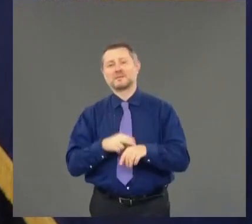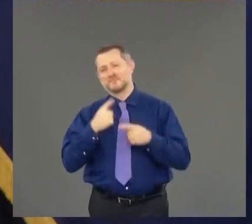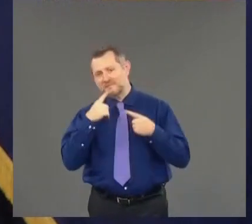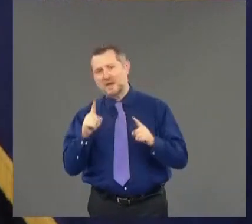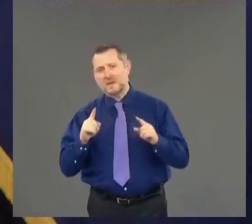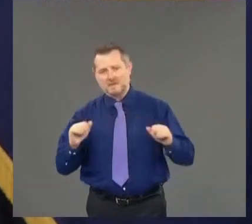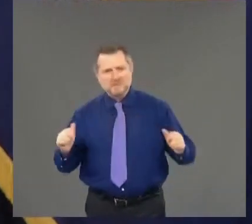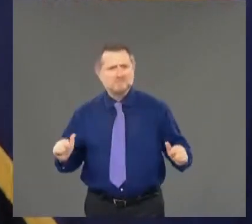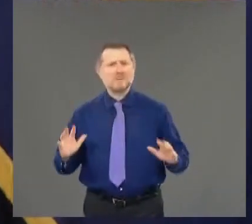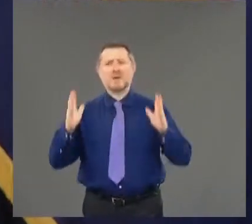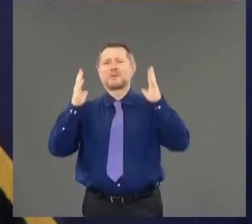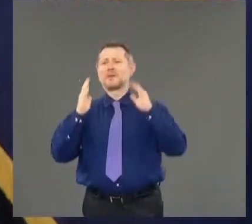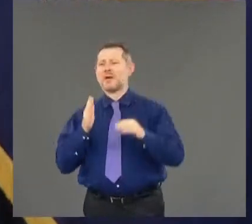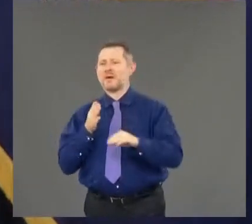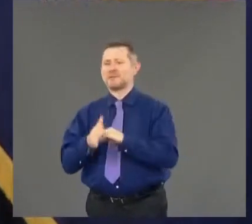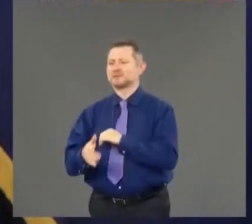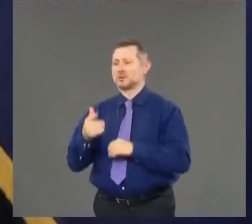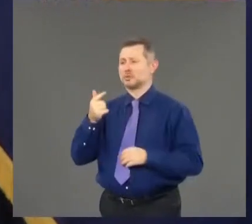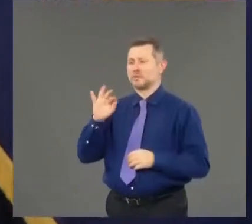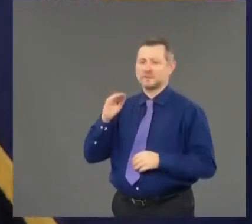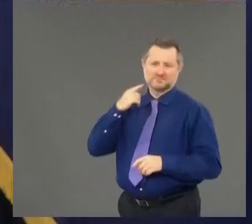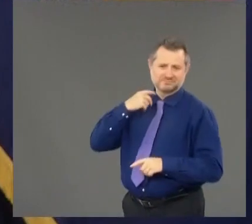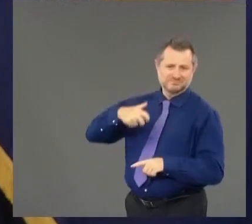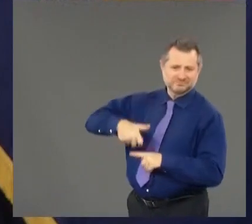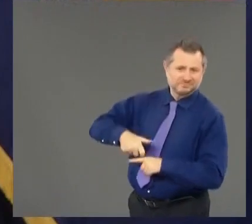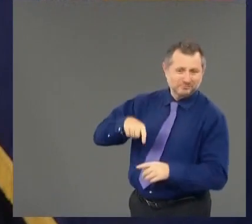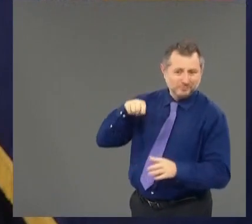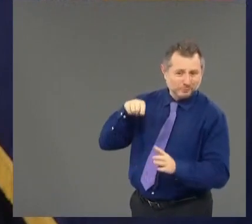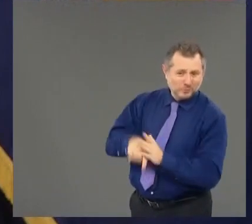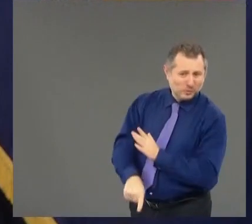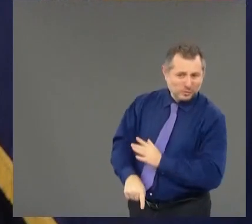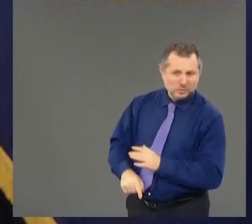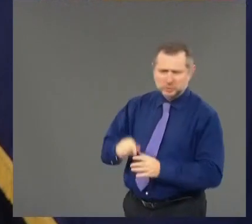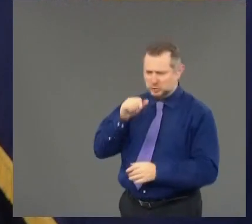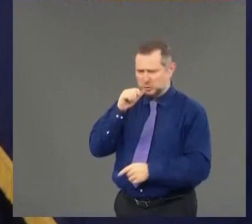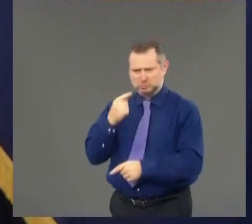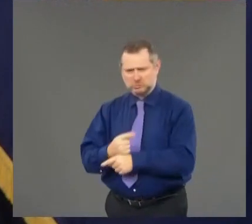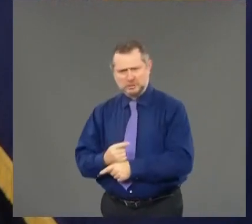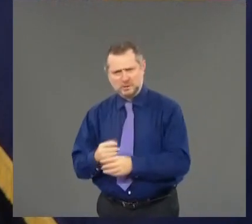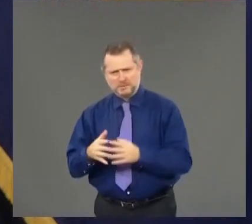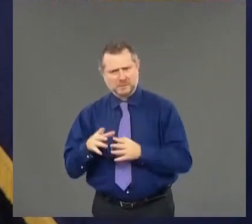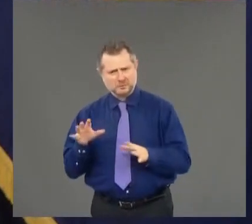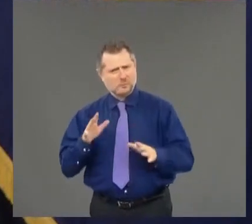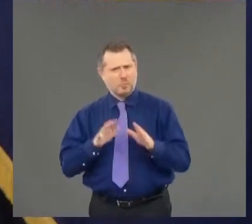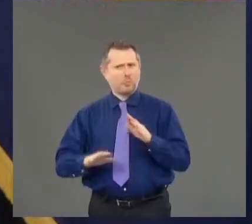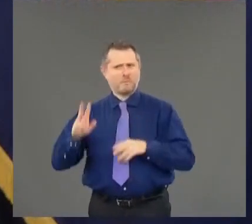Floyd's murder. Great what this world has done standing up after Mr. Floyd's murder.